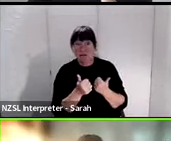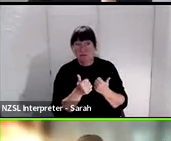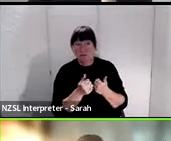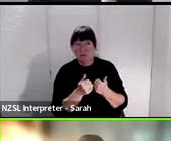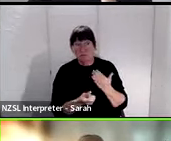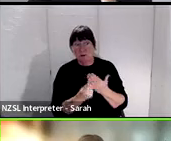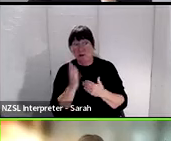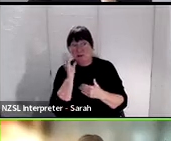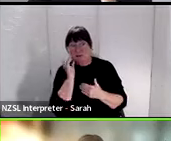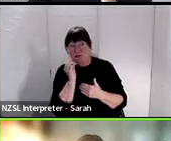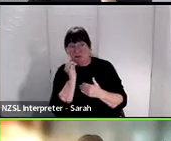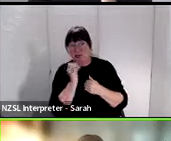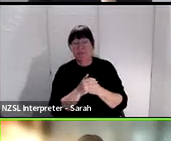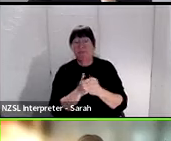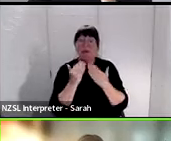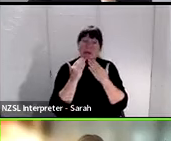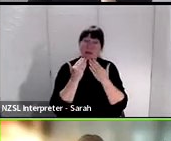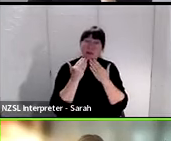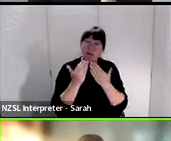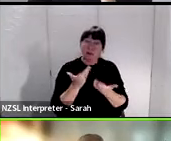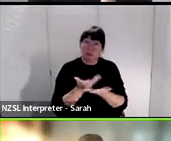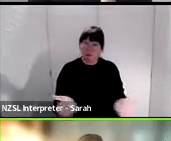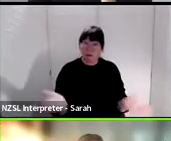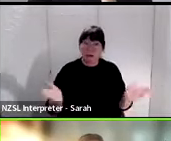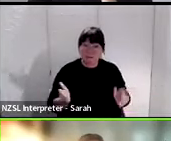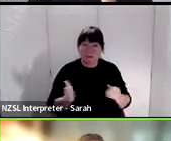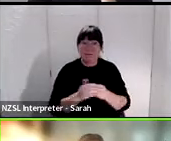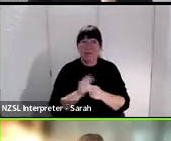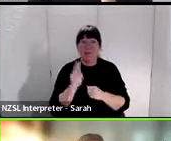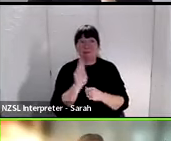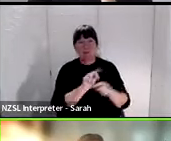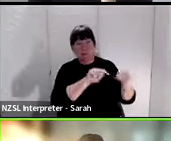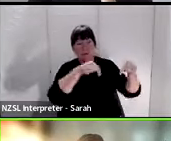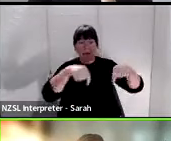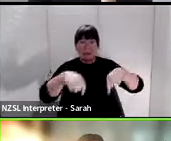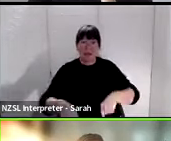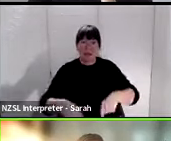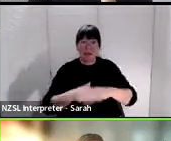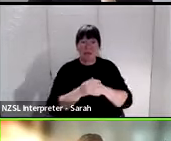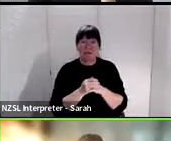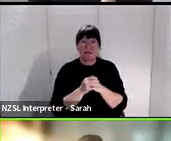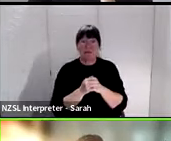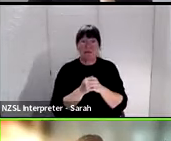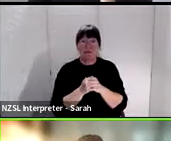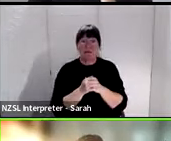that, thank you everyone. We will see you back here at